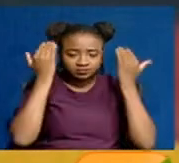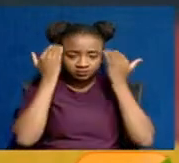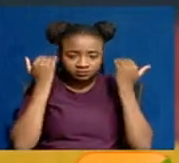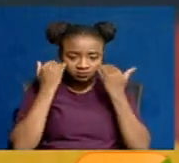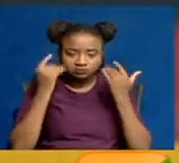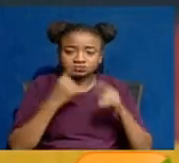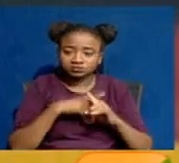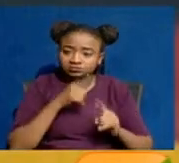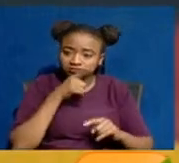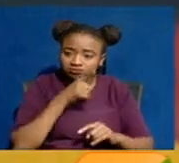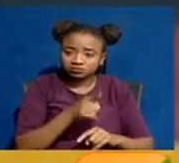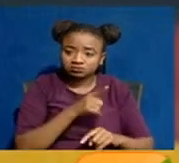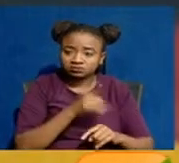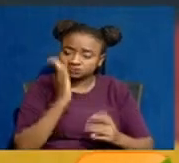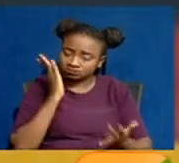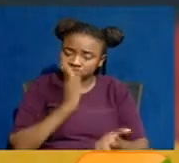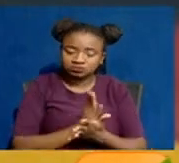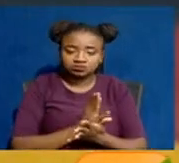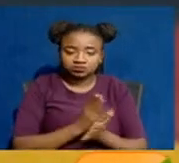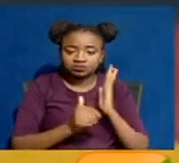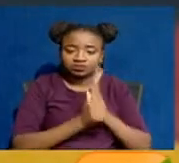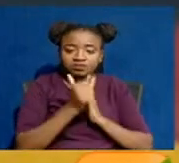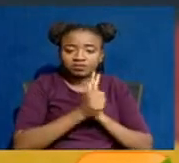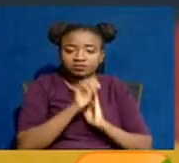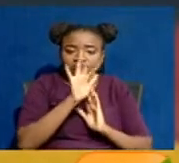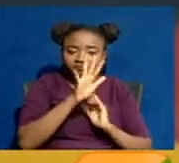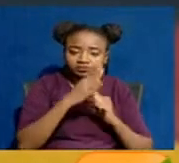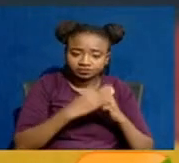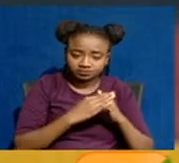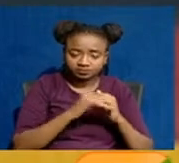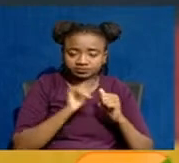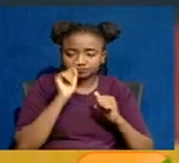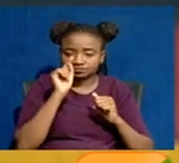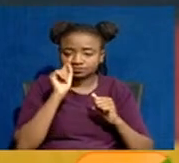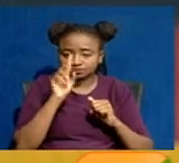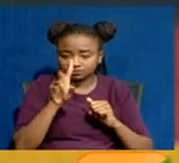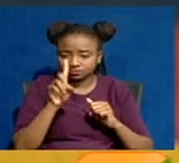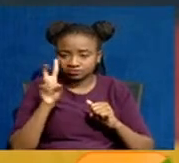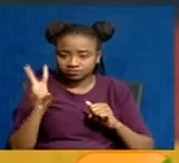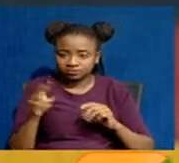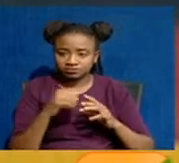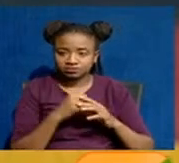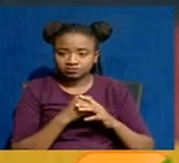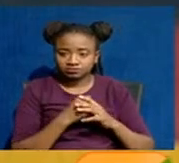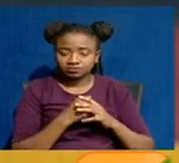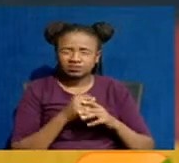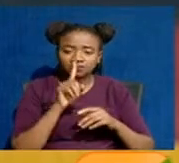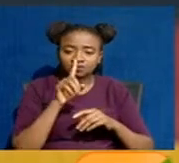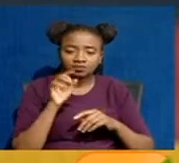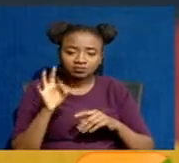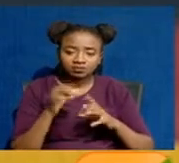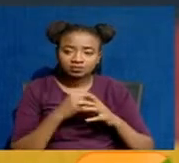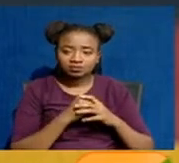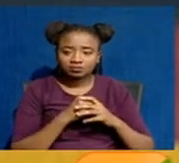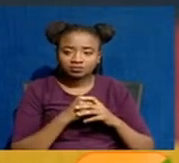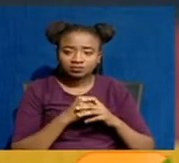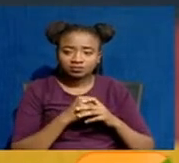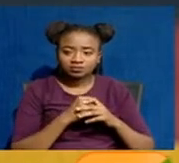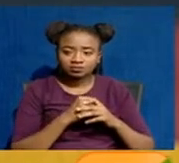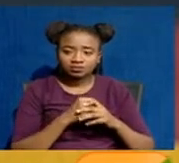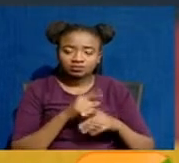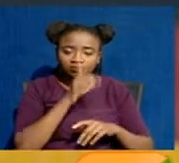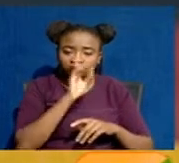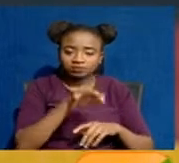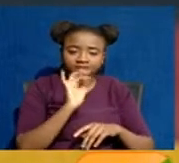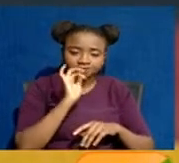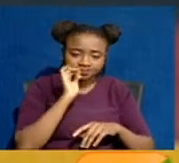But it's actually applicable, and it's actually there in Article 49, 1-2. So 1B, sorry. So you're supposed to be informed that you should remain silent, and